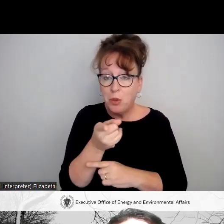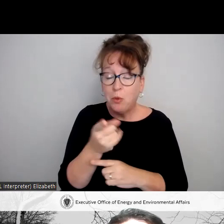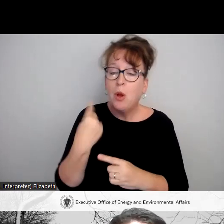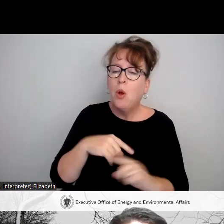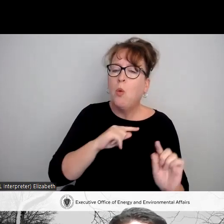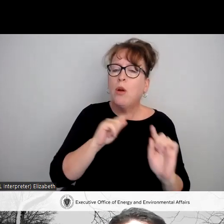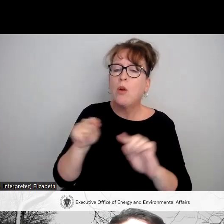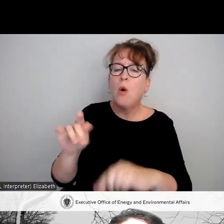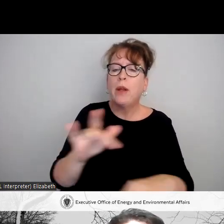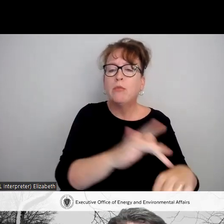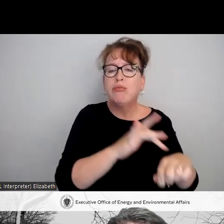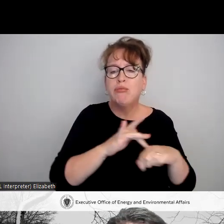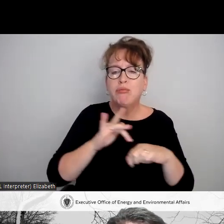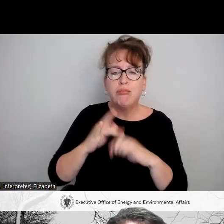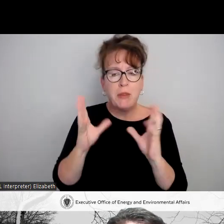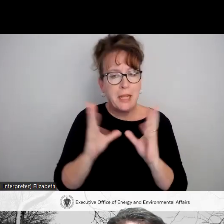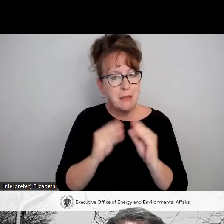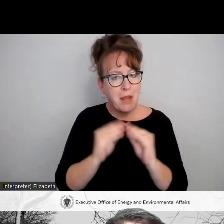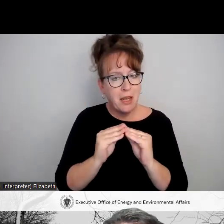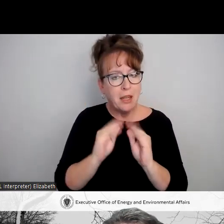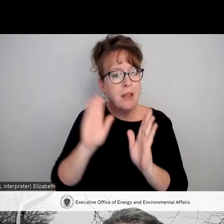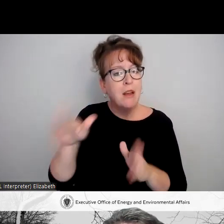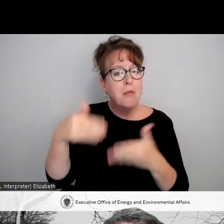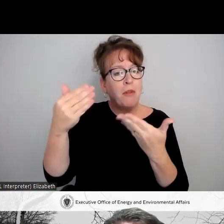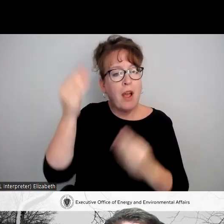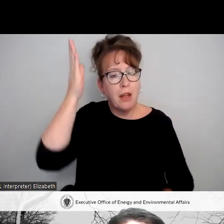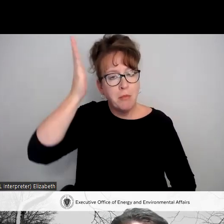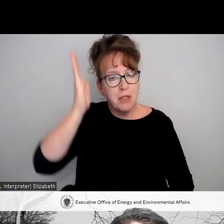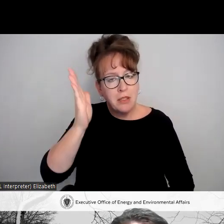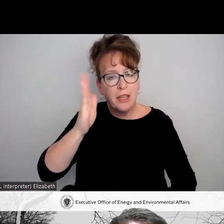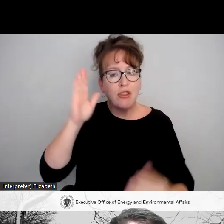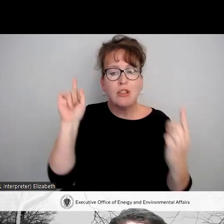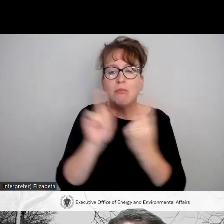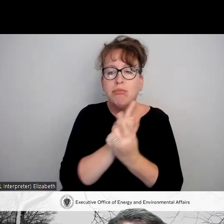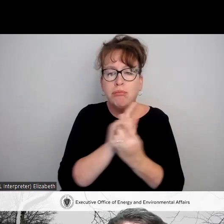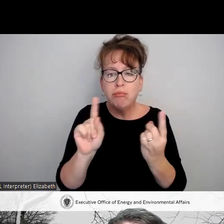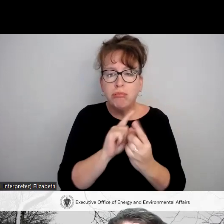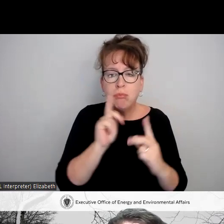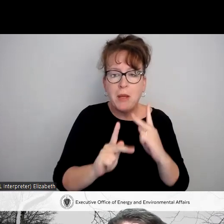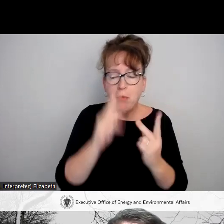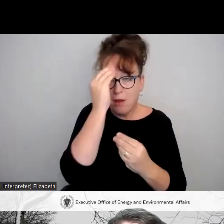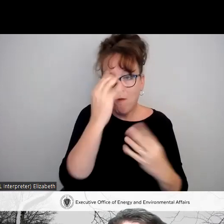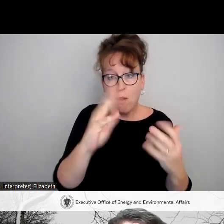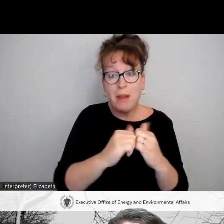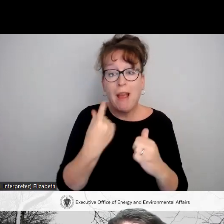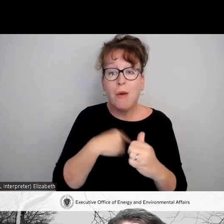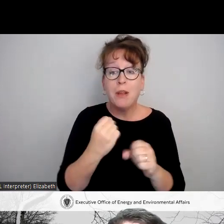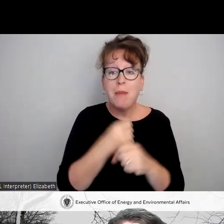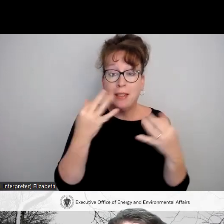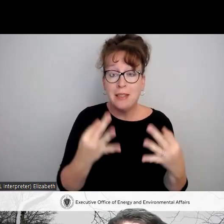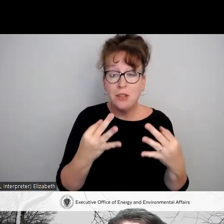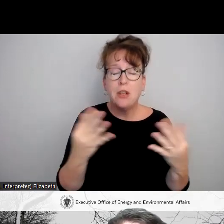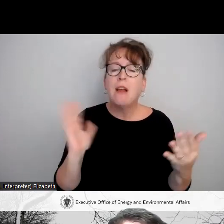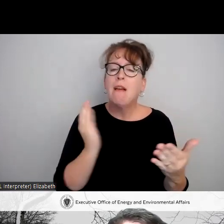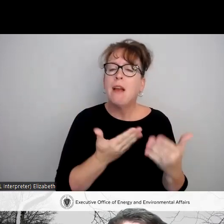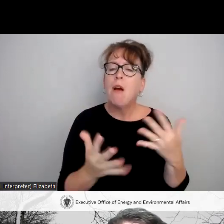and we're giving remarks. We're talking to people about how we make decisions and what our priorities are. Next slide,